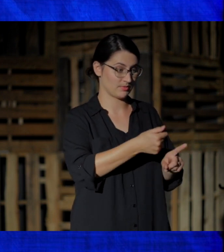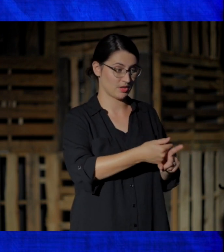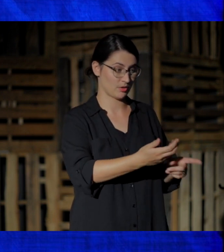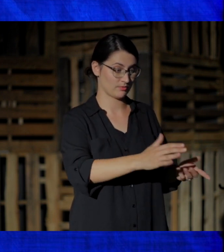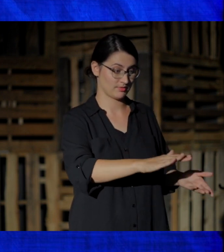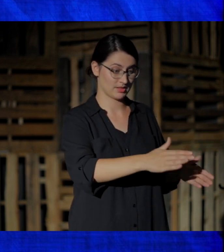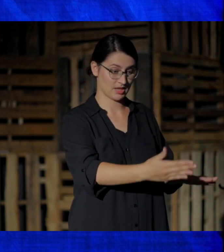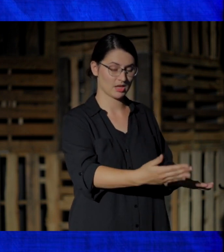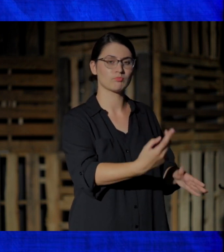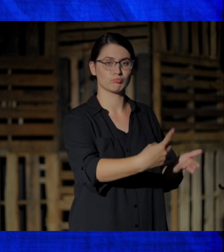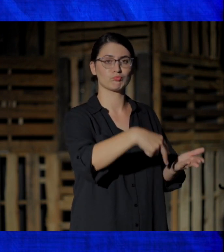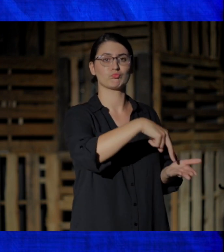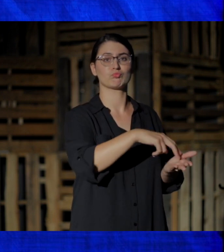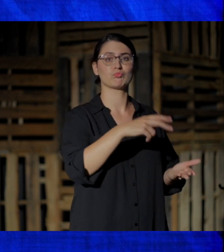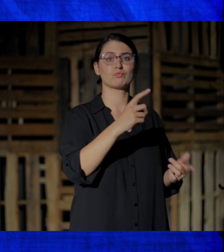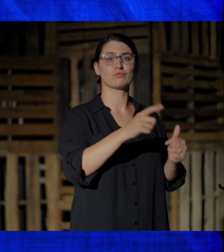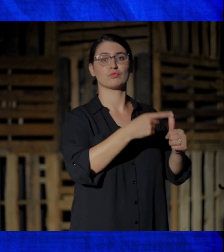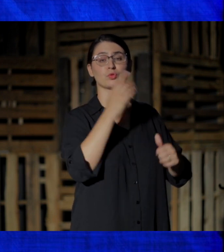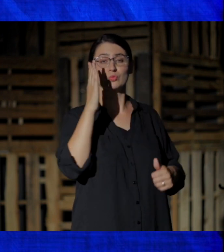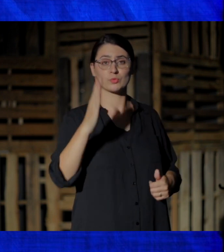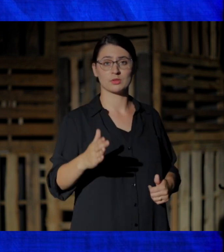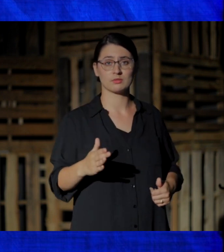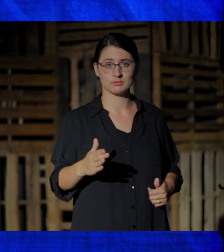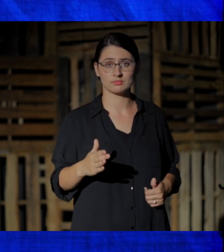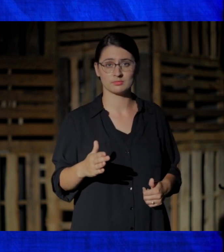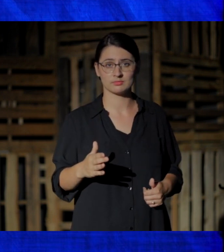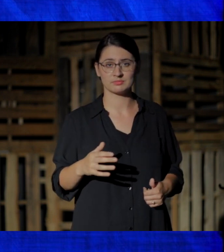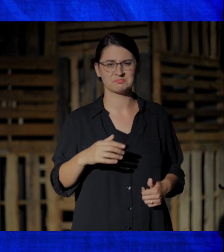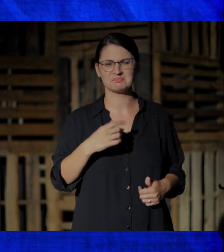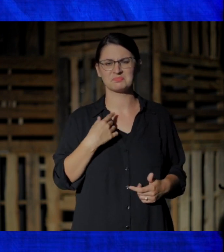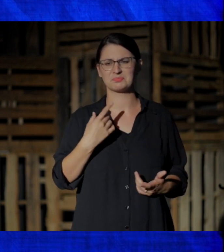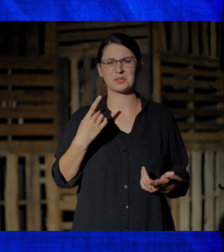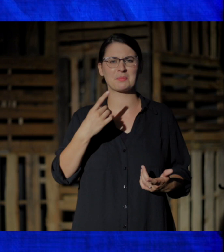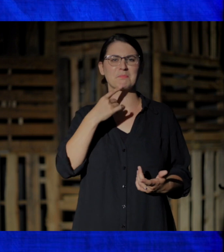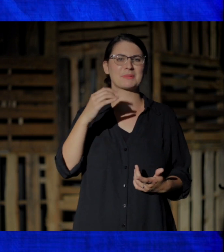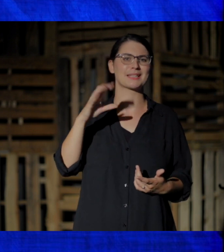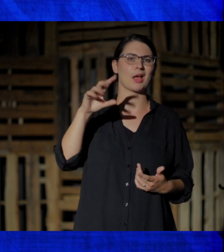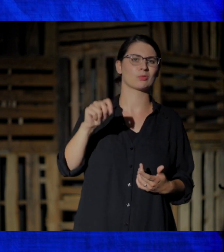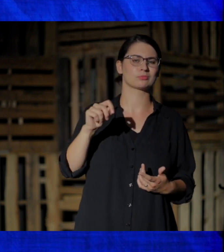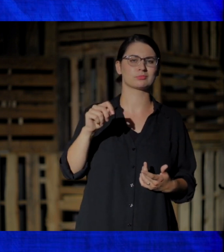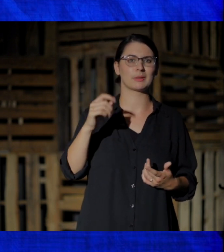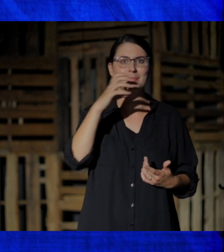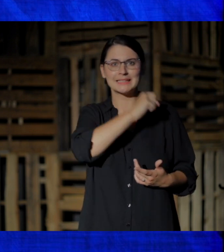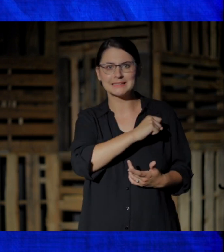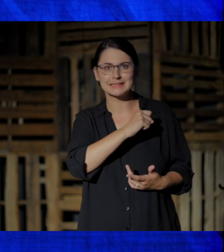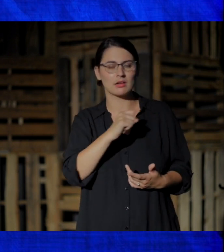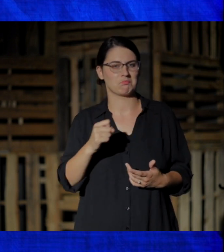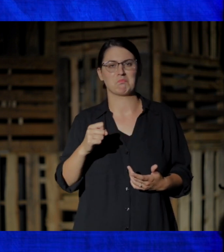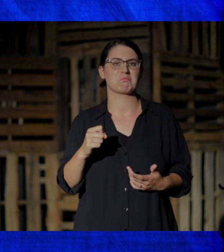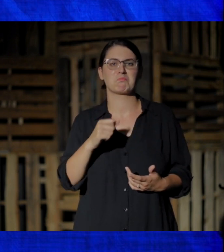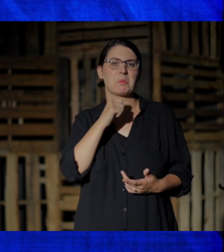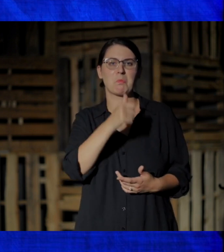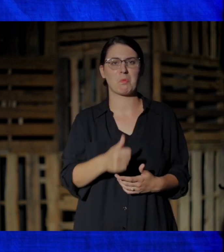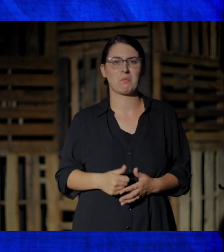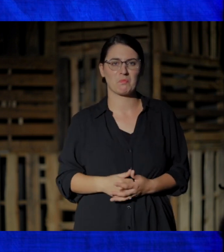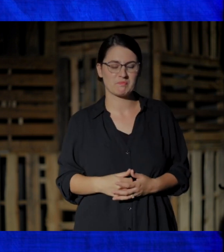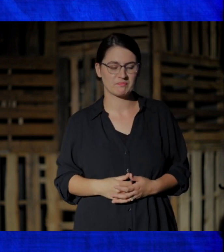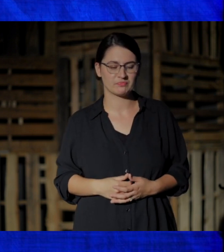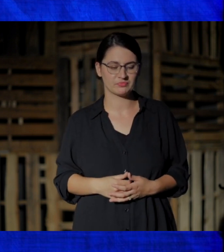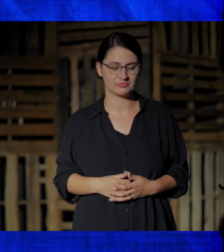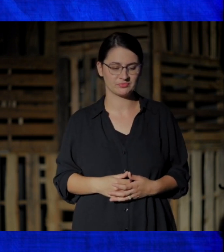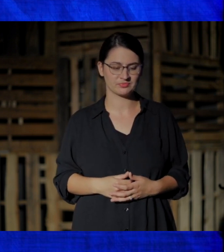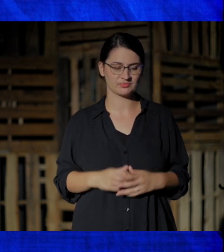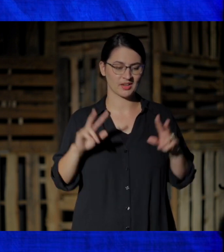Those who are dead ain't going to miss out on anything. To be absent from the body is to be present with the Lord. And the miracle of Christ